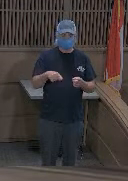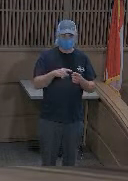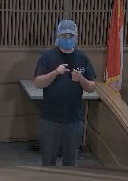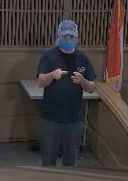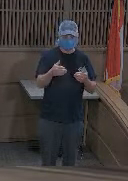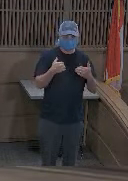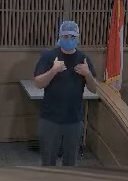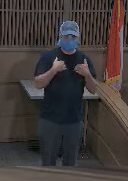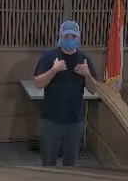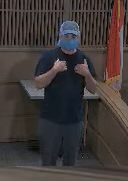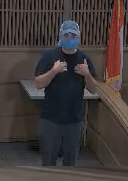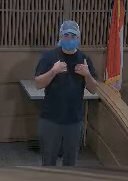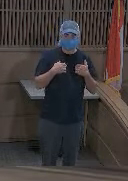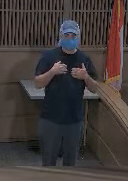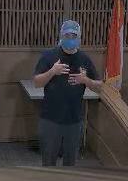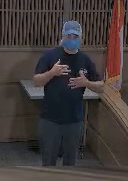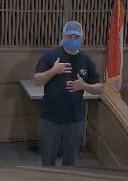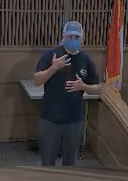have the symptoms,